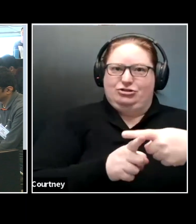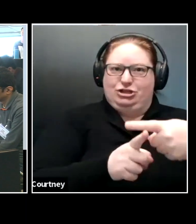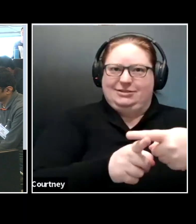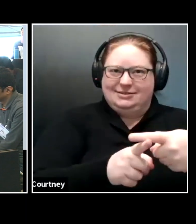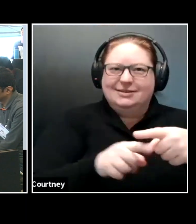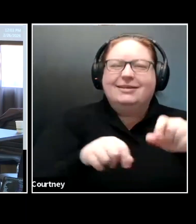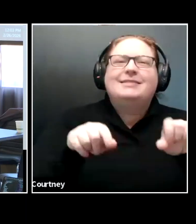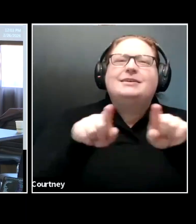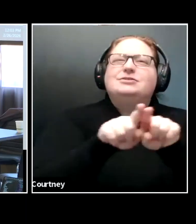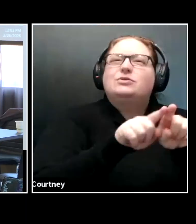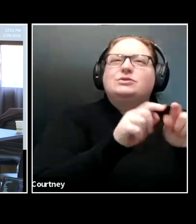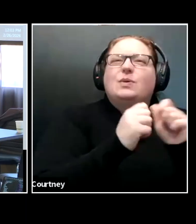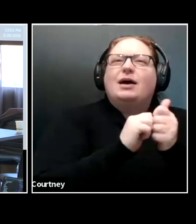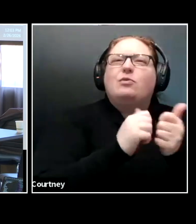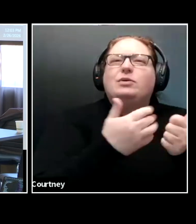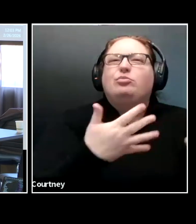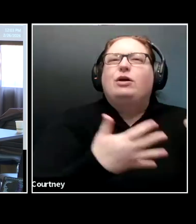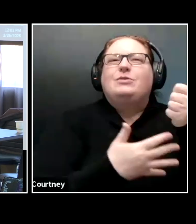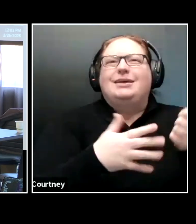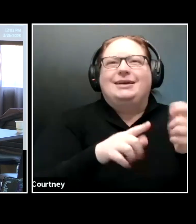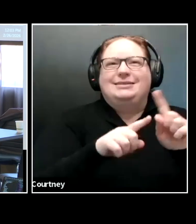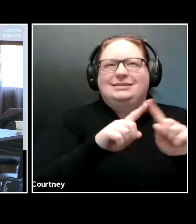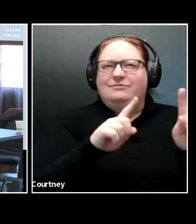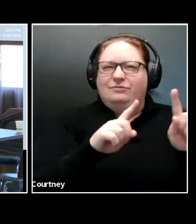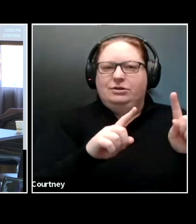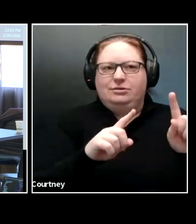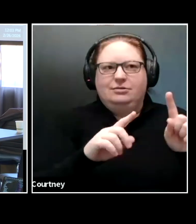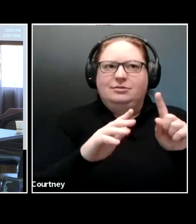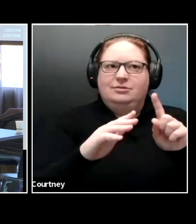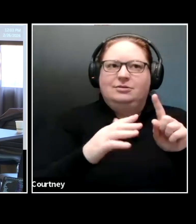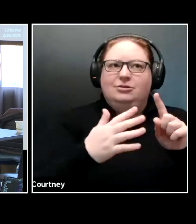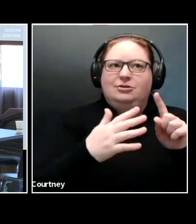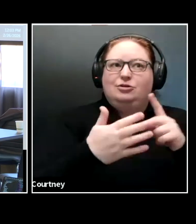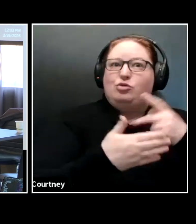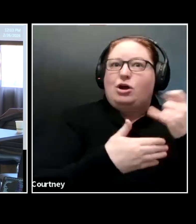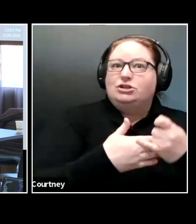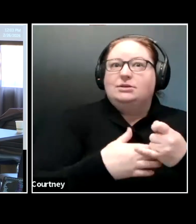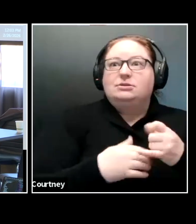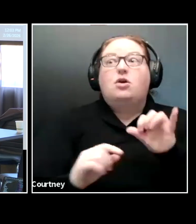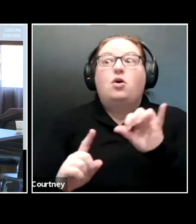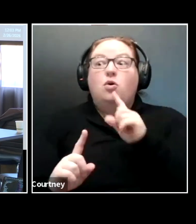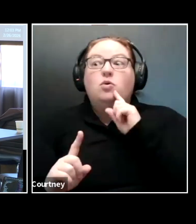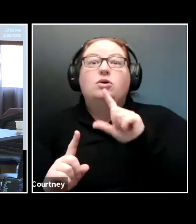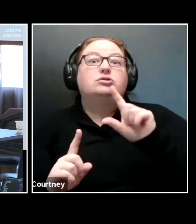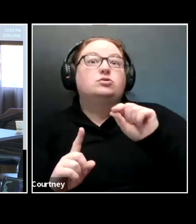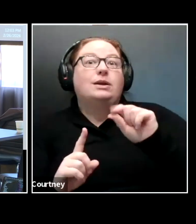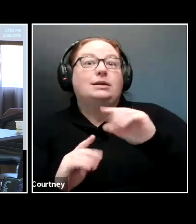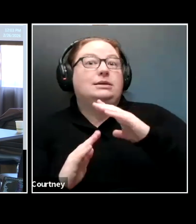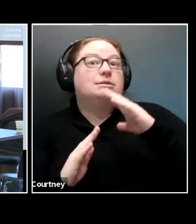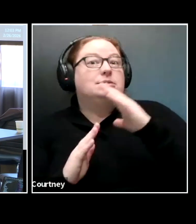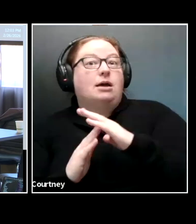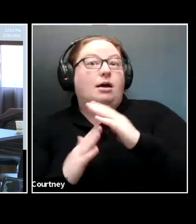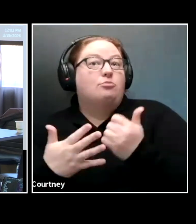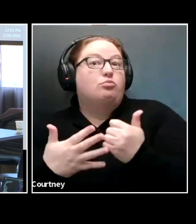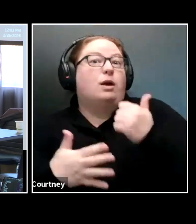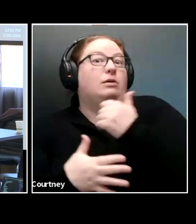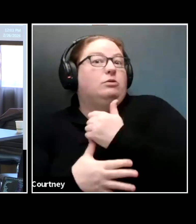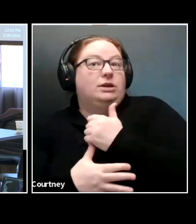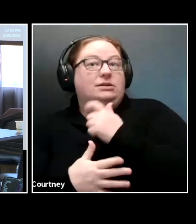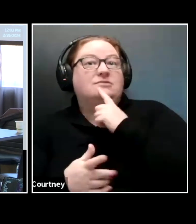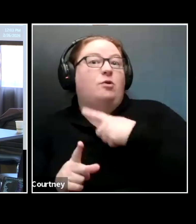projects because that provides people with an assessment of like, oh, these are the 20 topmost priorities as far